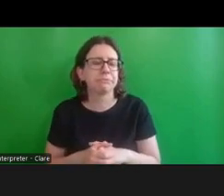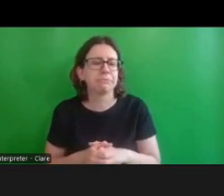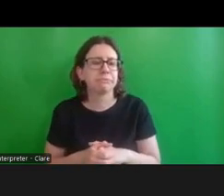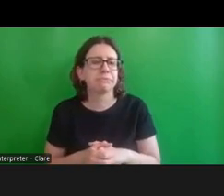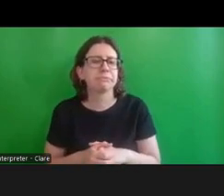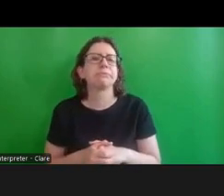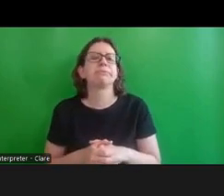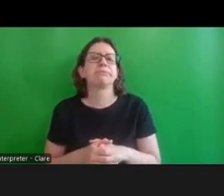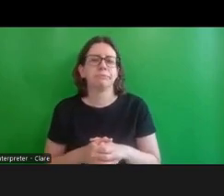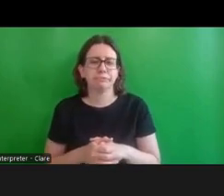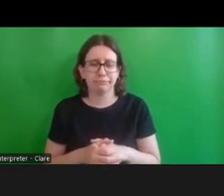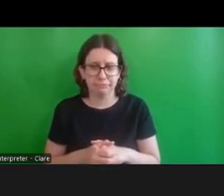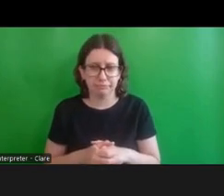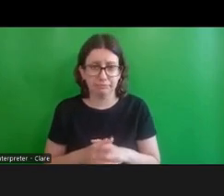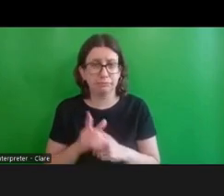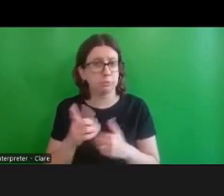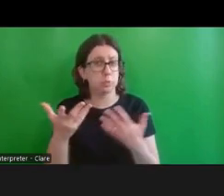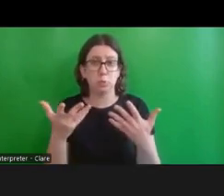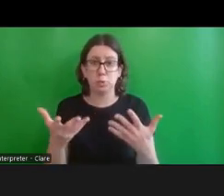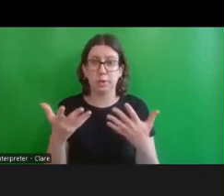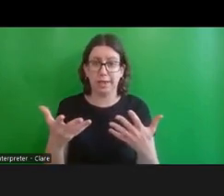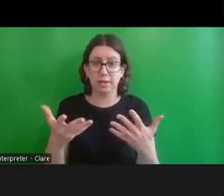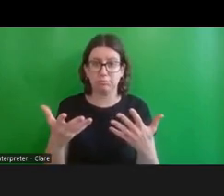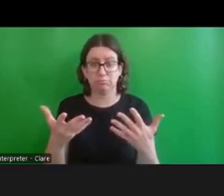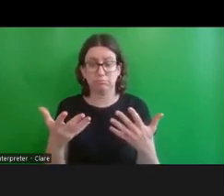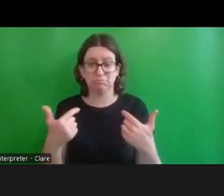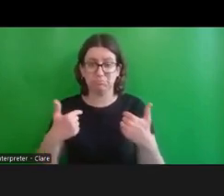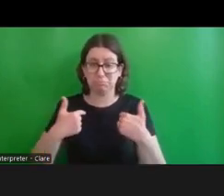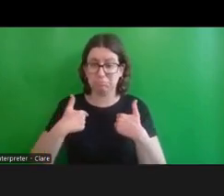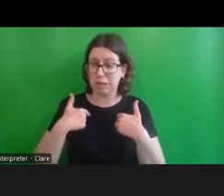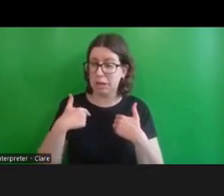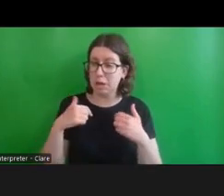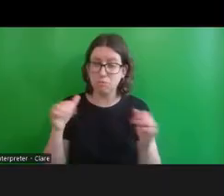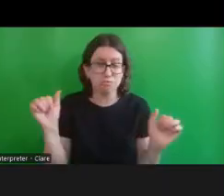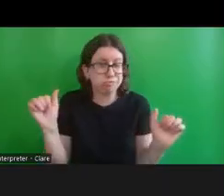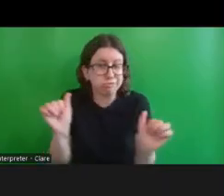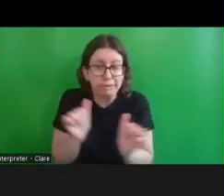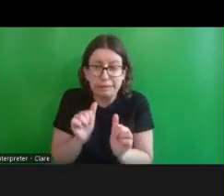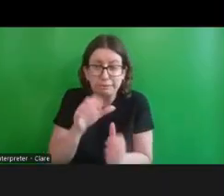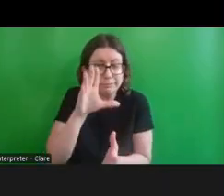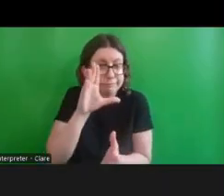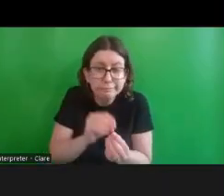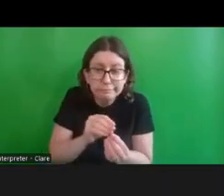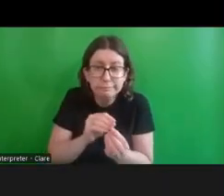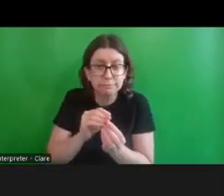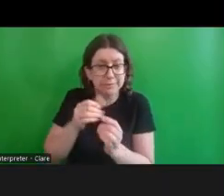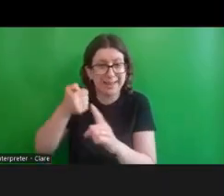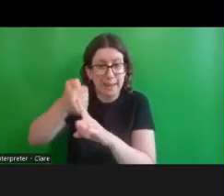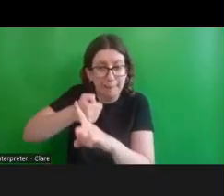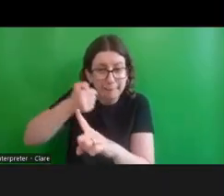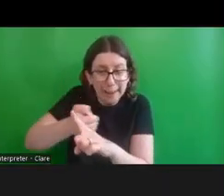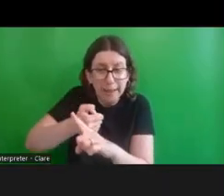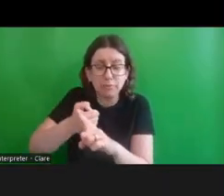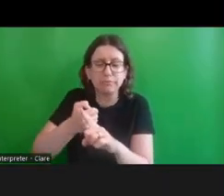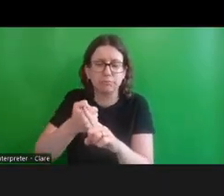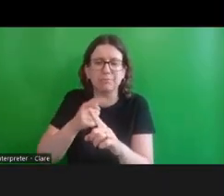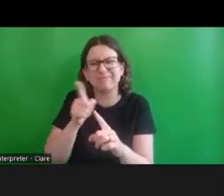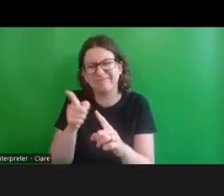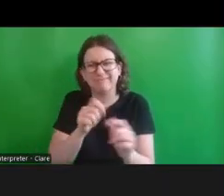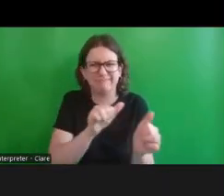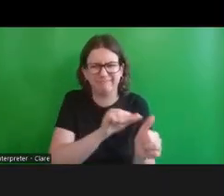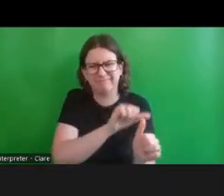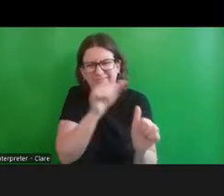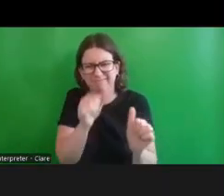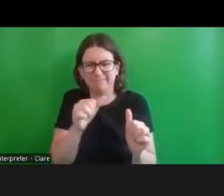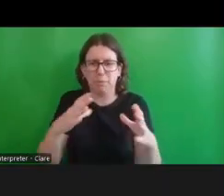So what we're going to talk about today, I'm going to give a brief overview of the campaign. We're then going to have a short break, as Kate says. We're going